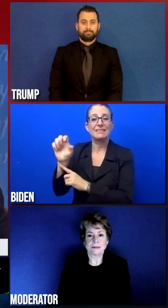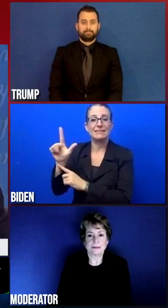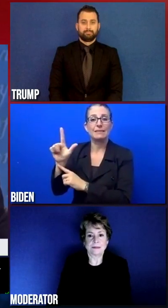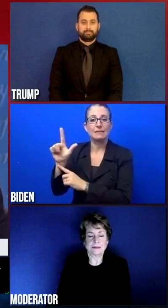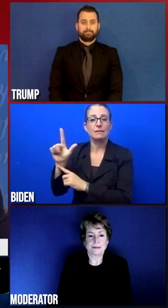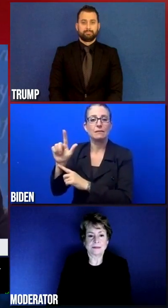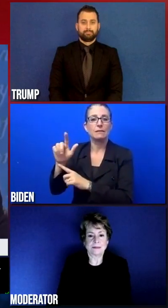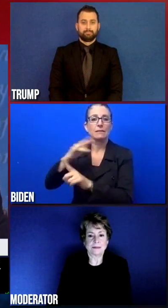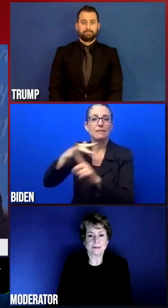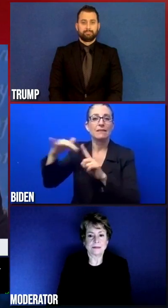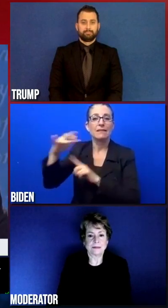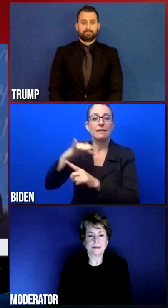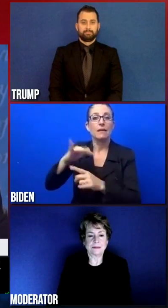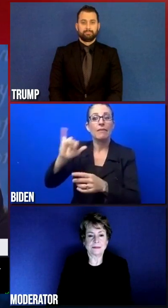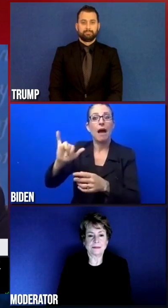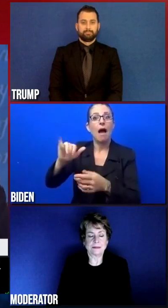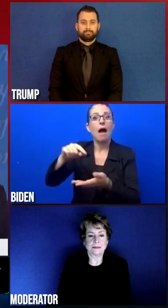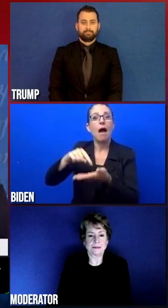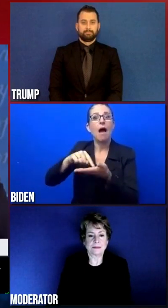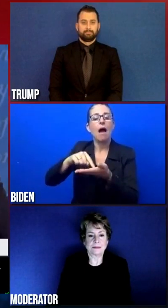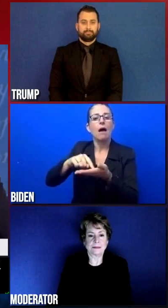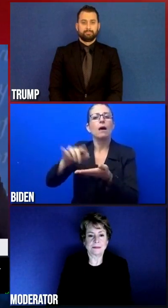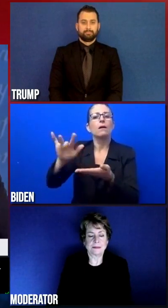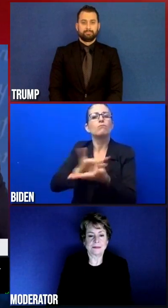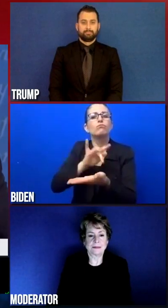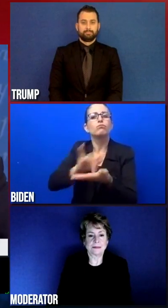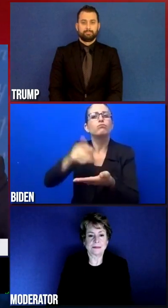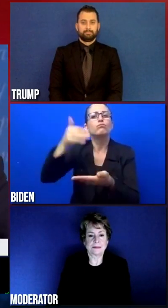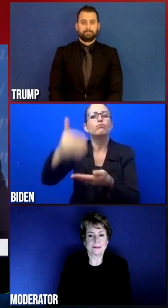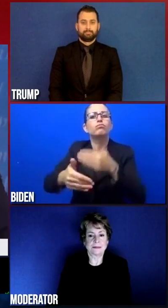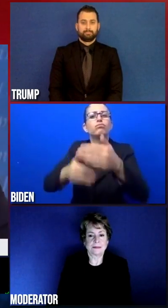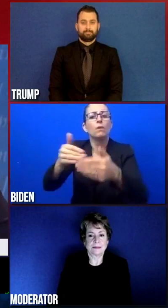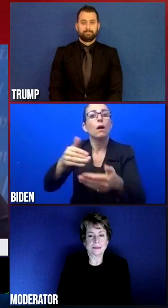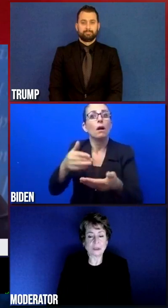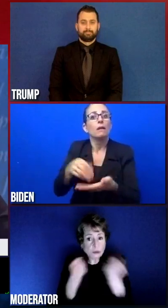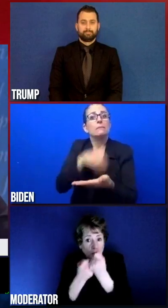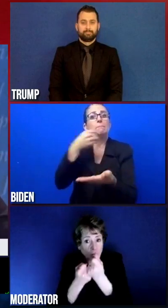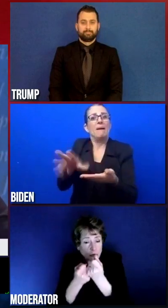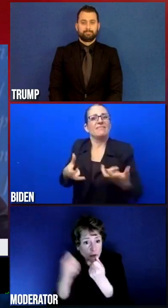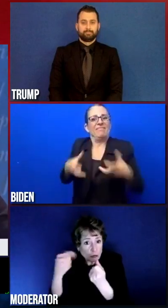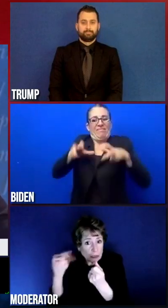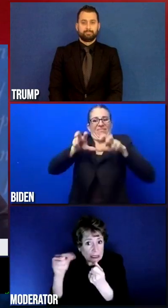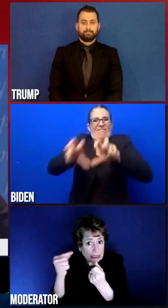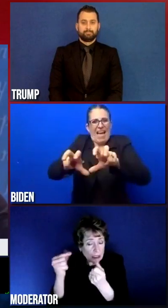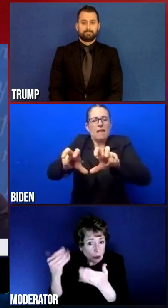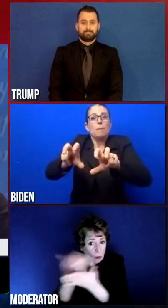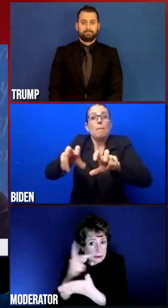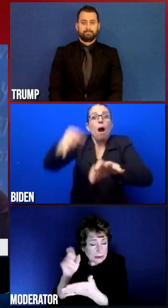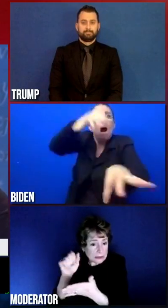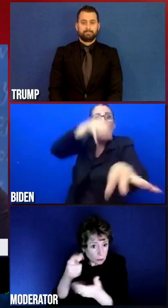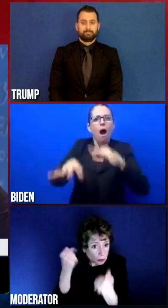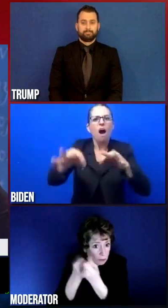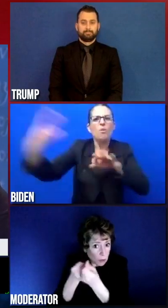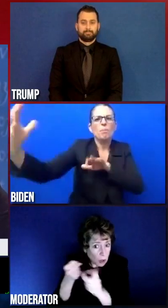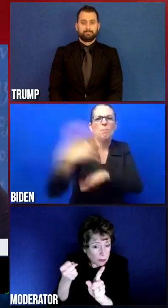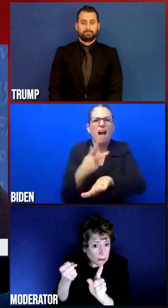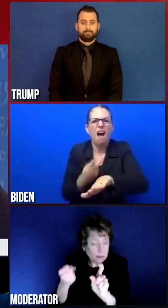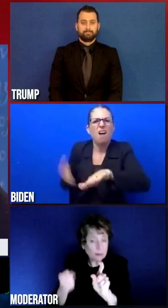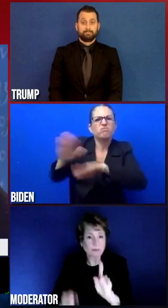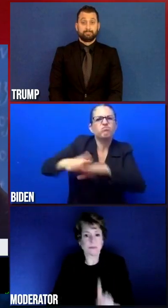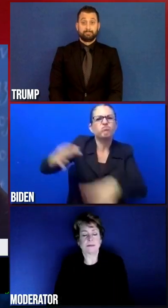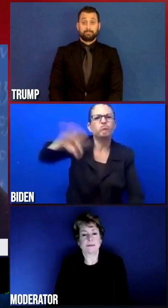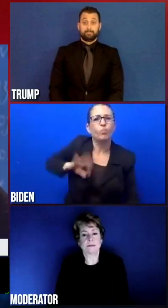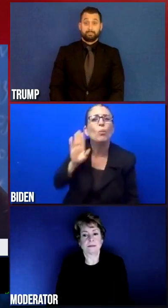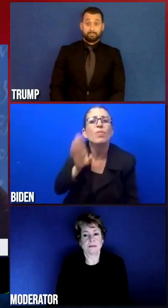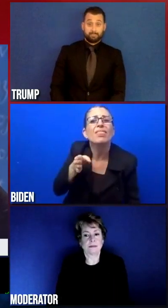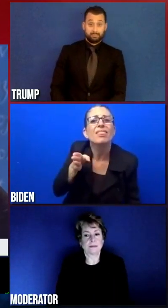great polluting plants. So do you We're going to support build the Green New Deal? Pardon me? Do you support that? No, I don't support the Green Oh, New Deal. you don't? Oh, well, that's a big statement. I That support